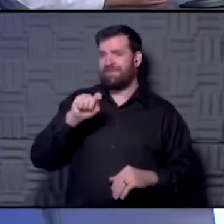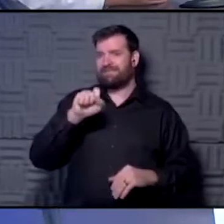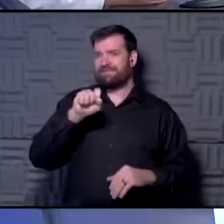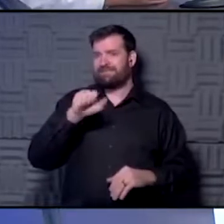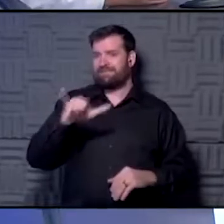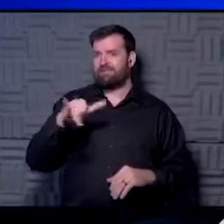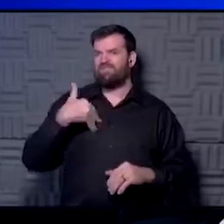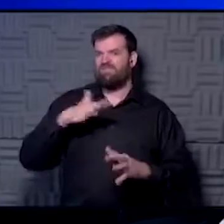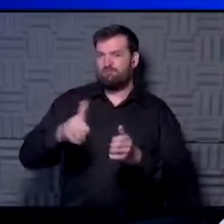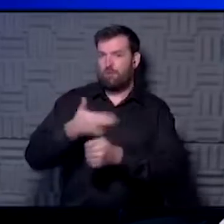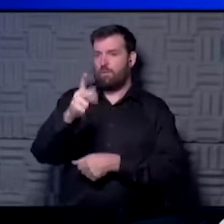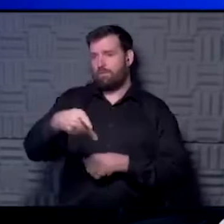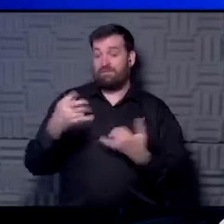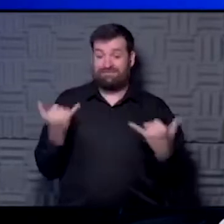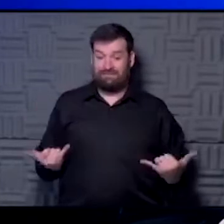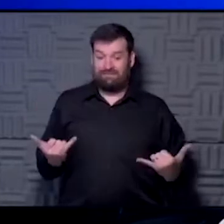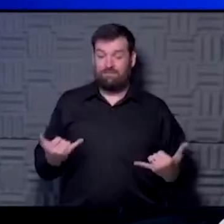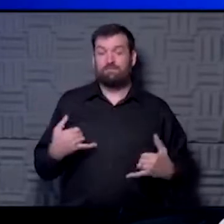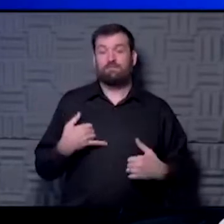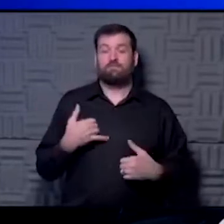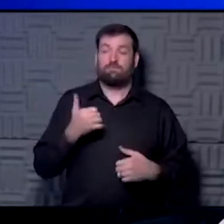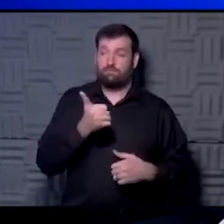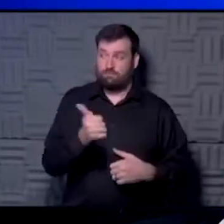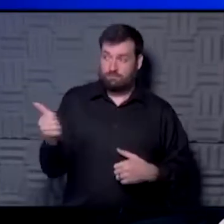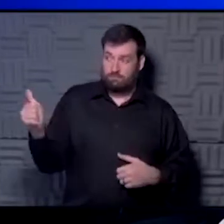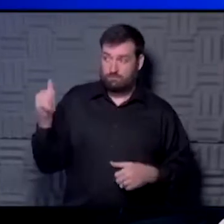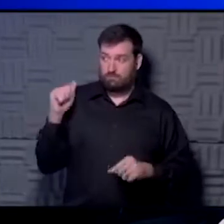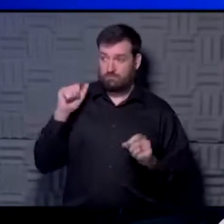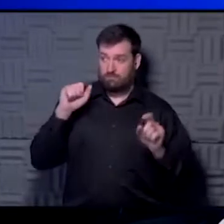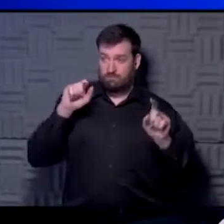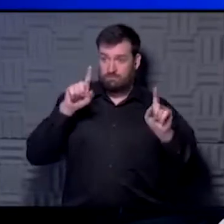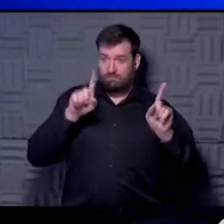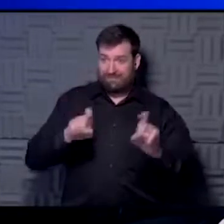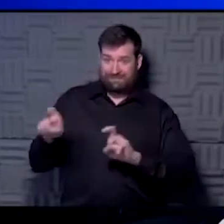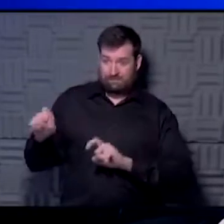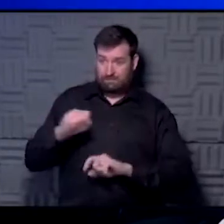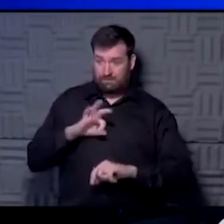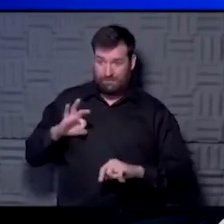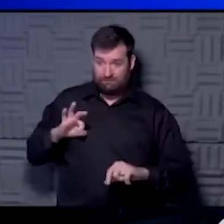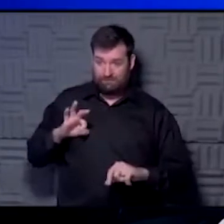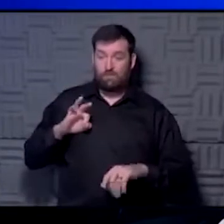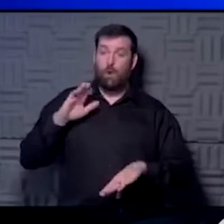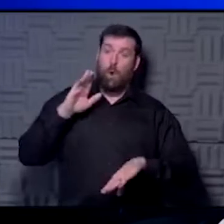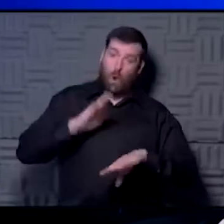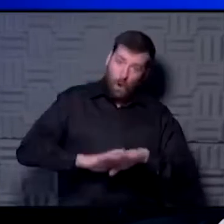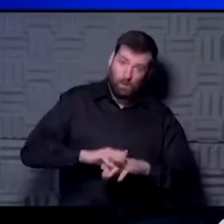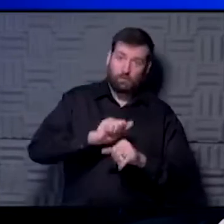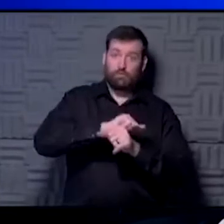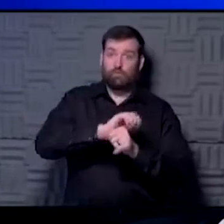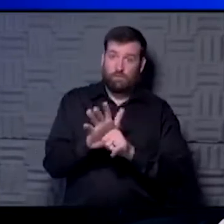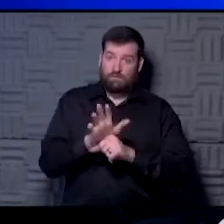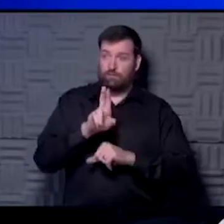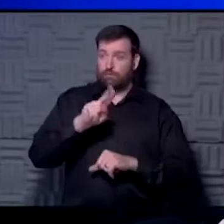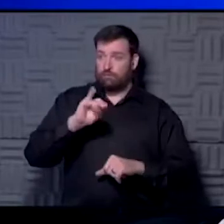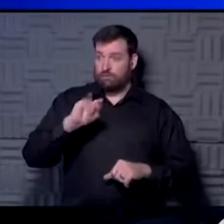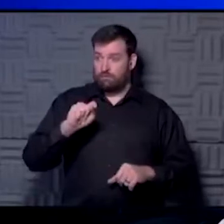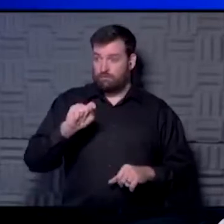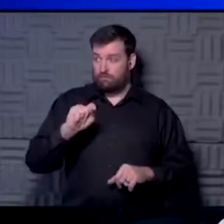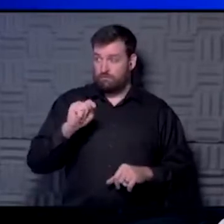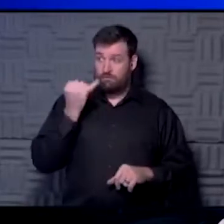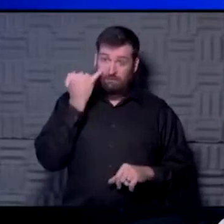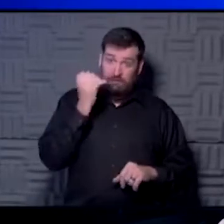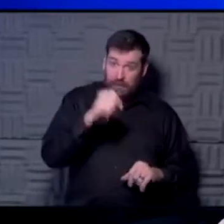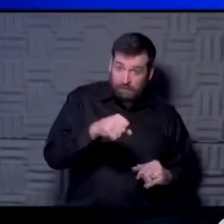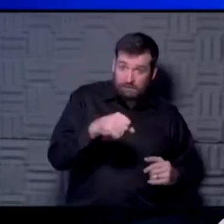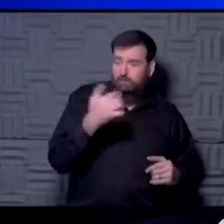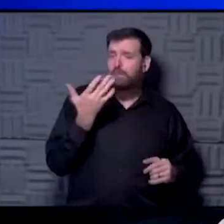your topic right now. She wants to know if you're testing the staff that work on the COVID units. And yes, if